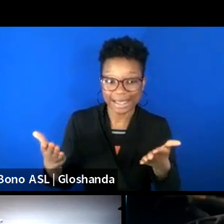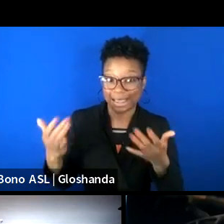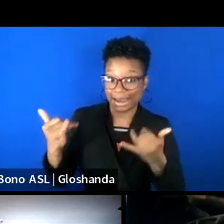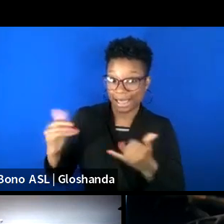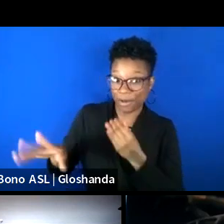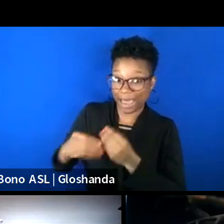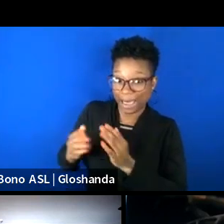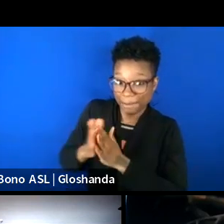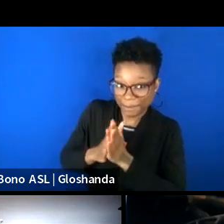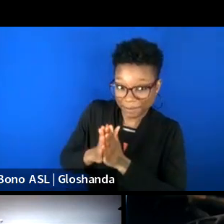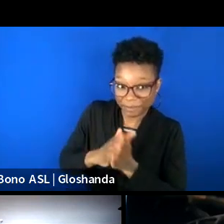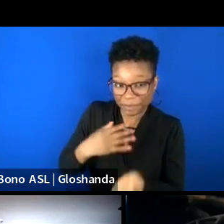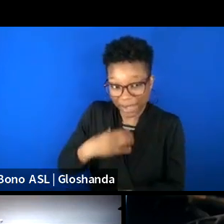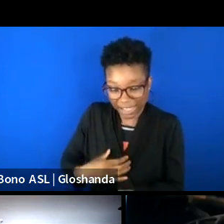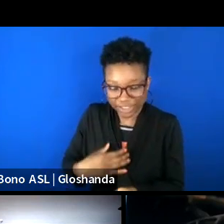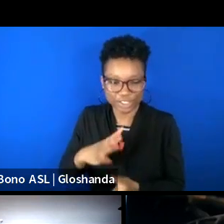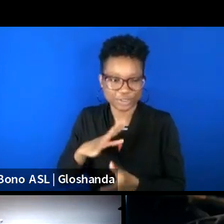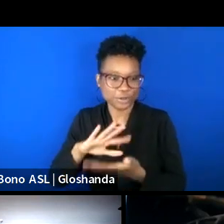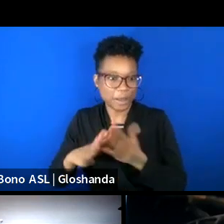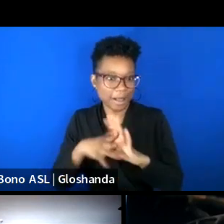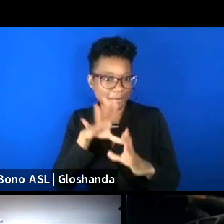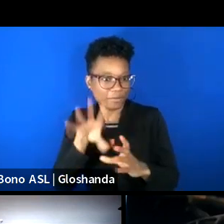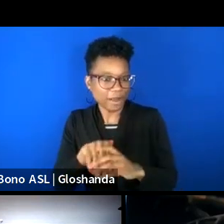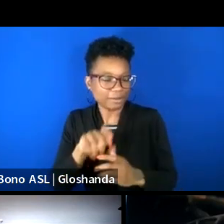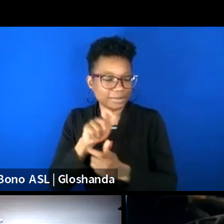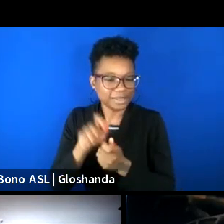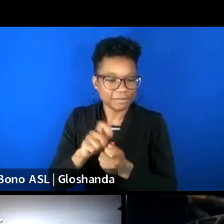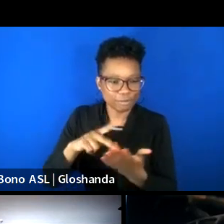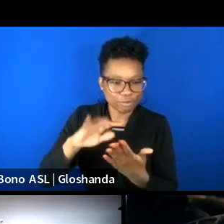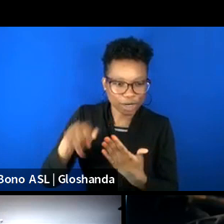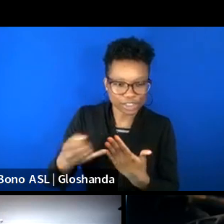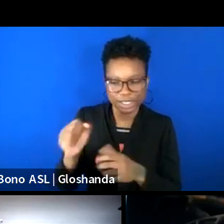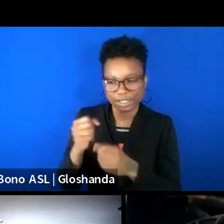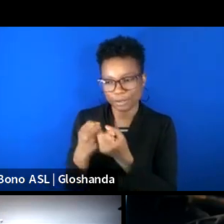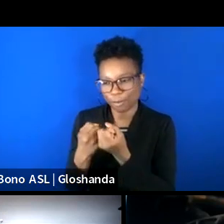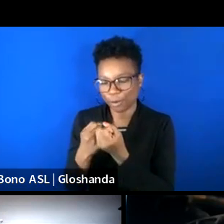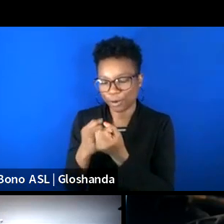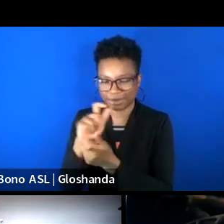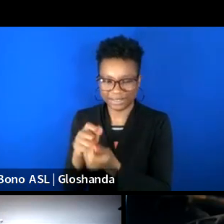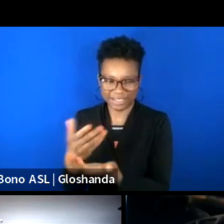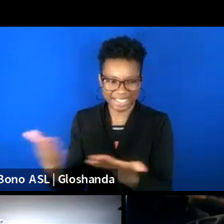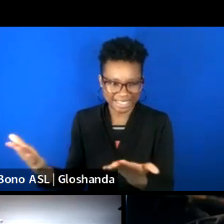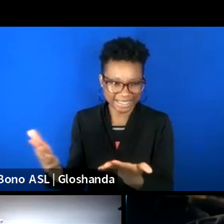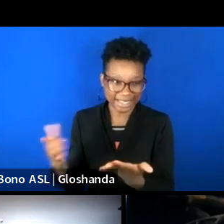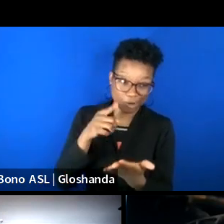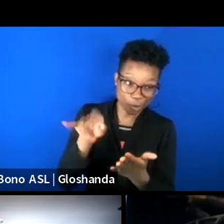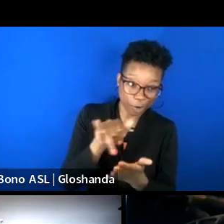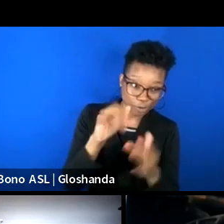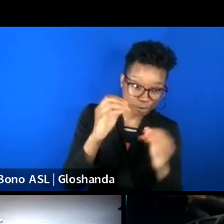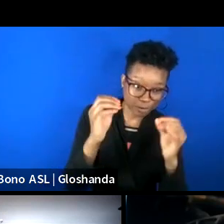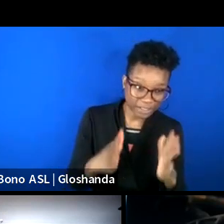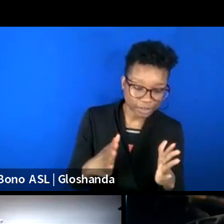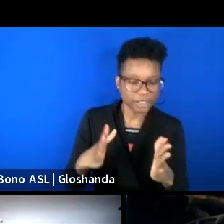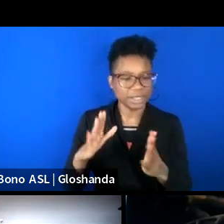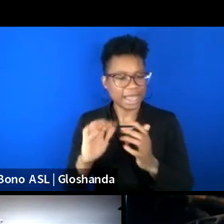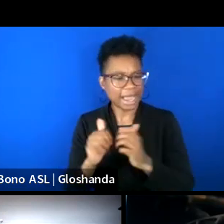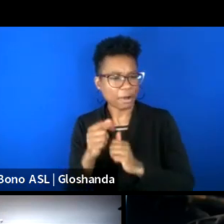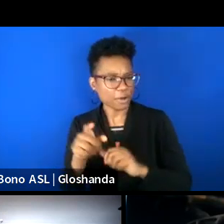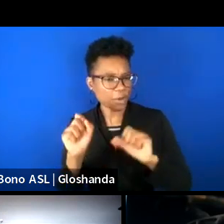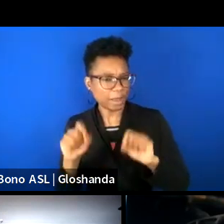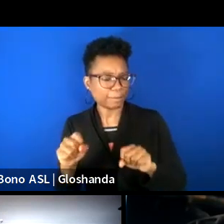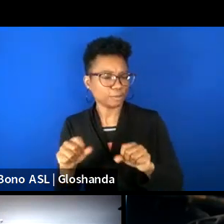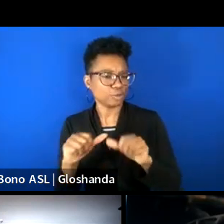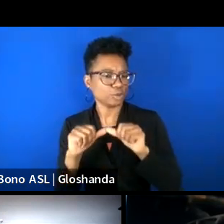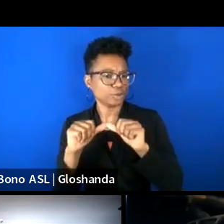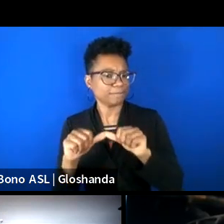also become involved with certain projects and supporting certain things. And so I'm really curious in knowing, like, how are you able to keep up with all of this?